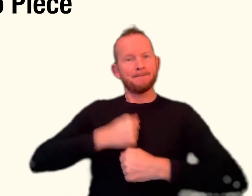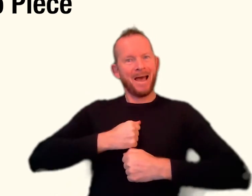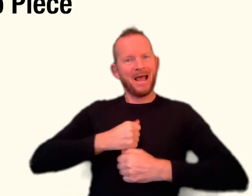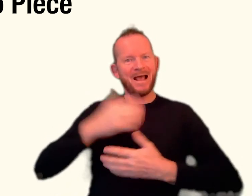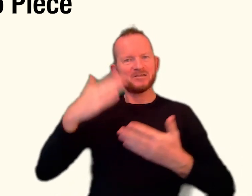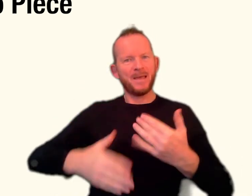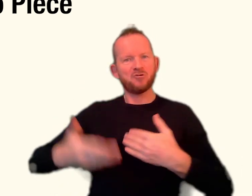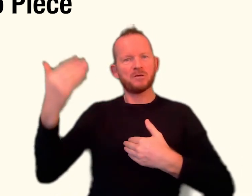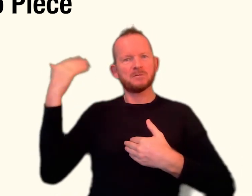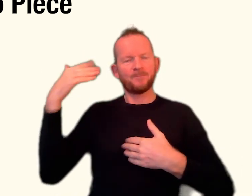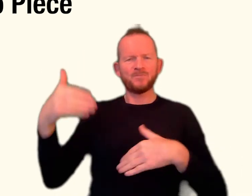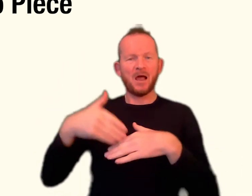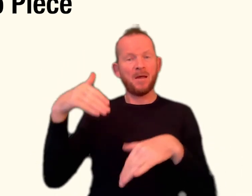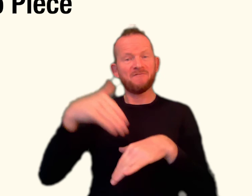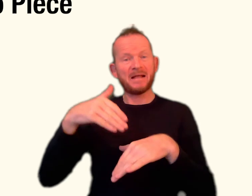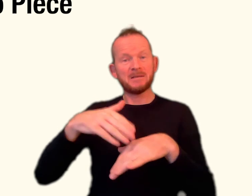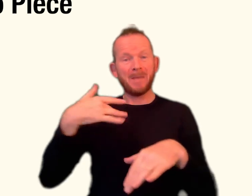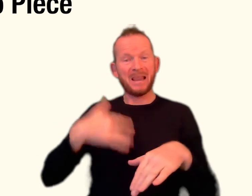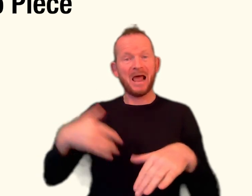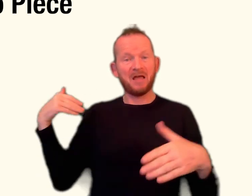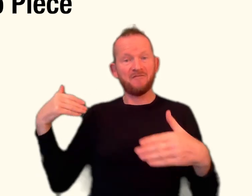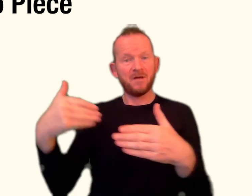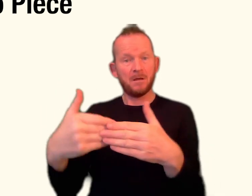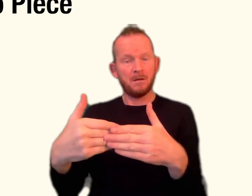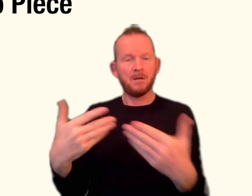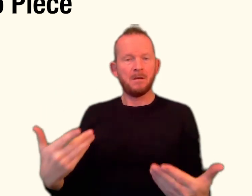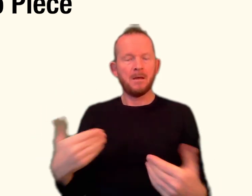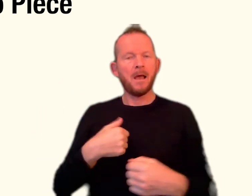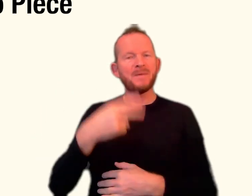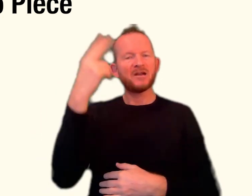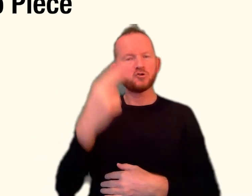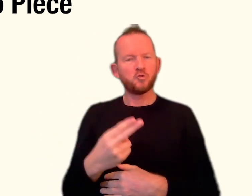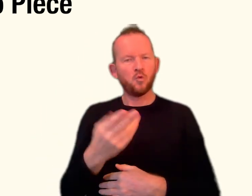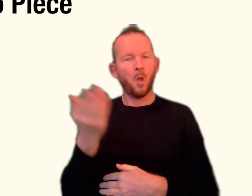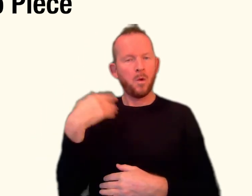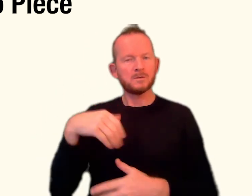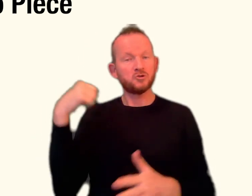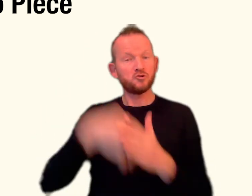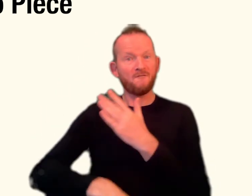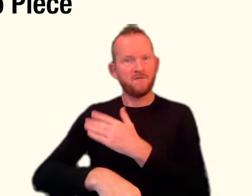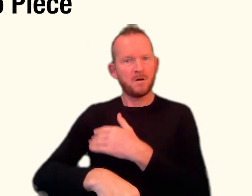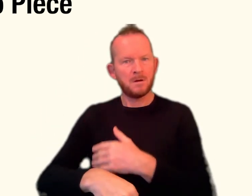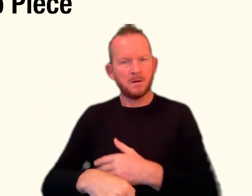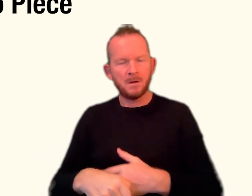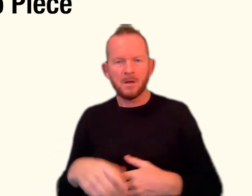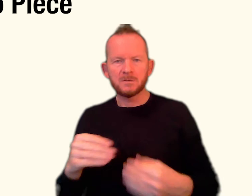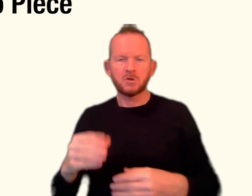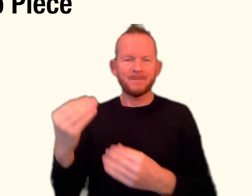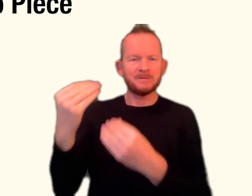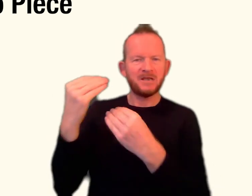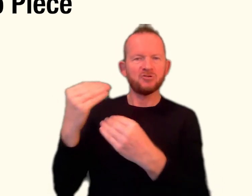that affected my life. Being at school was tough. Some teachers are